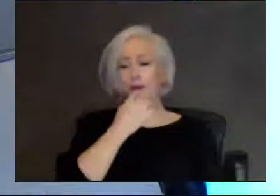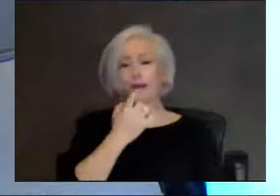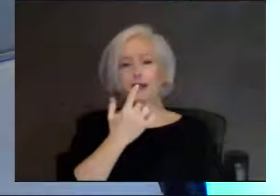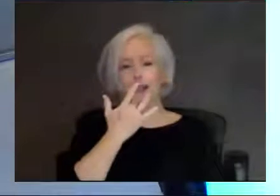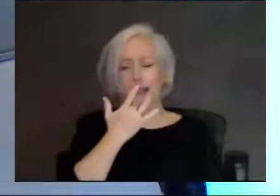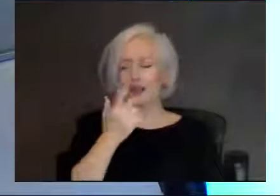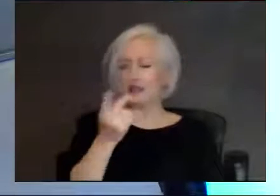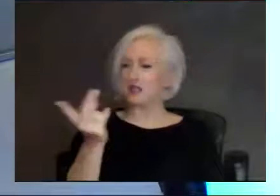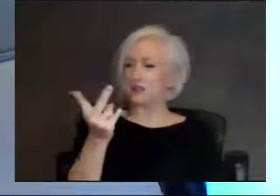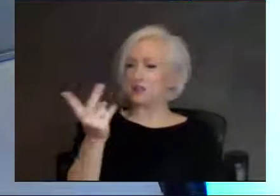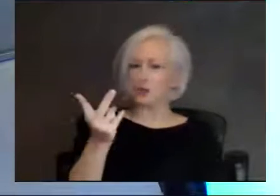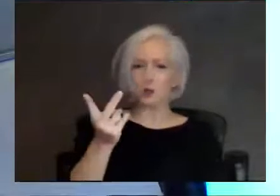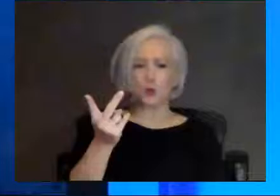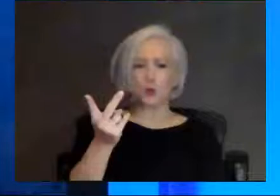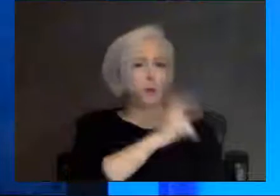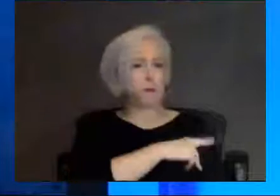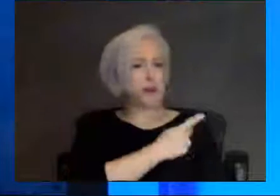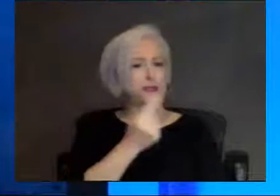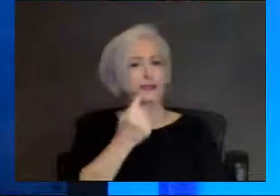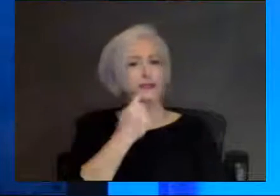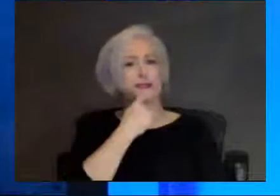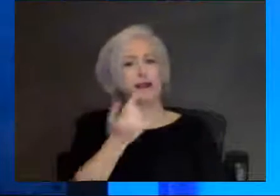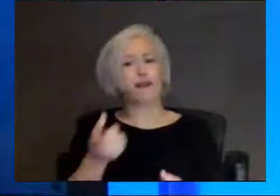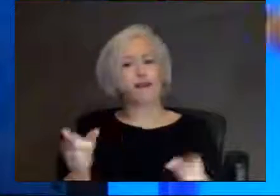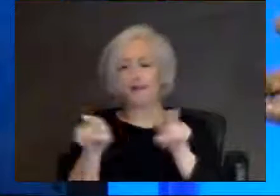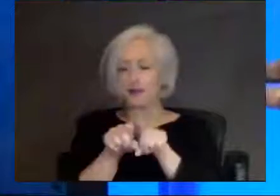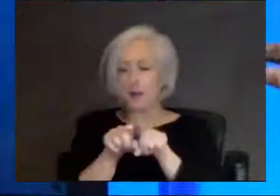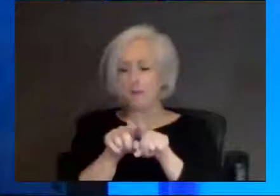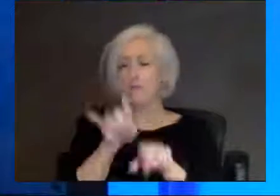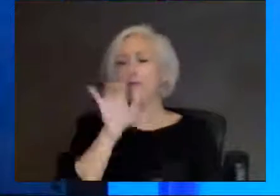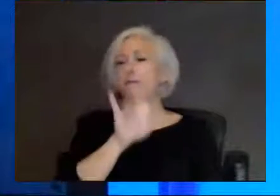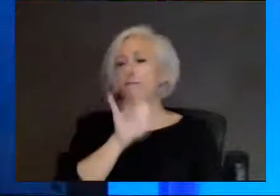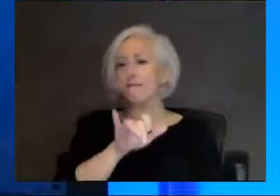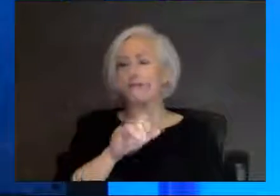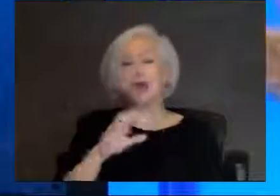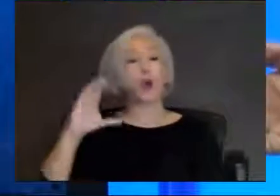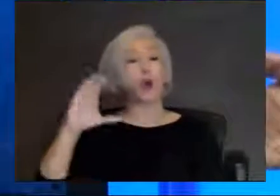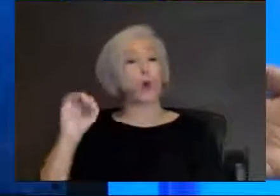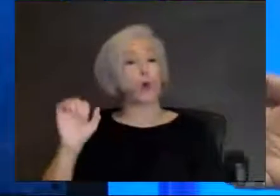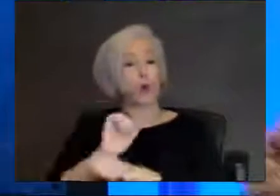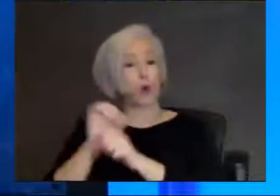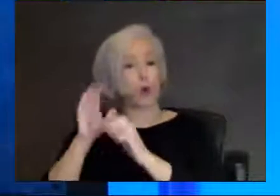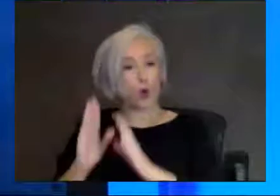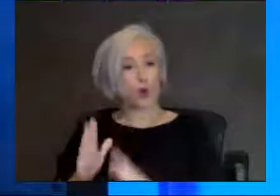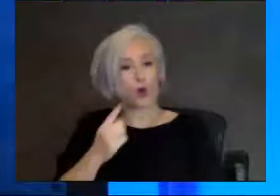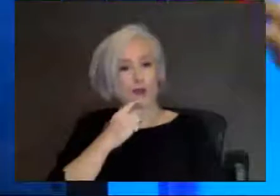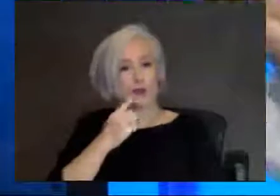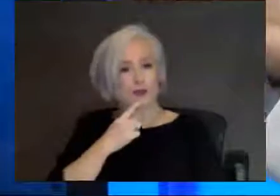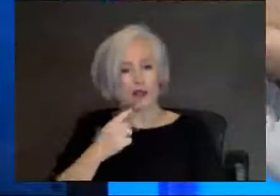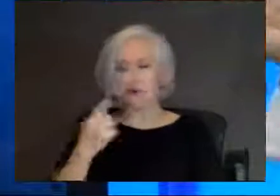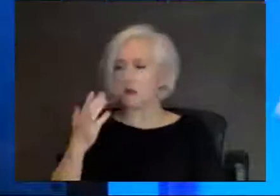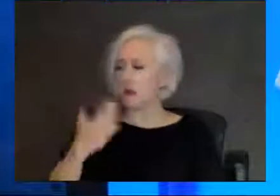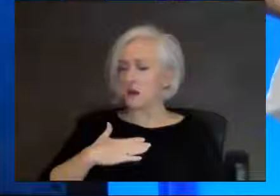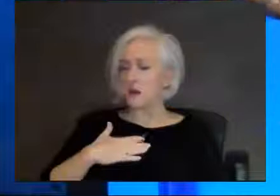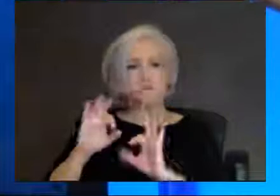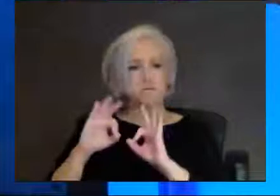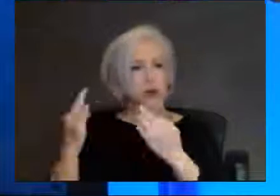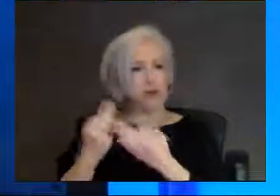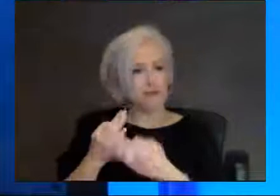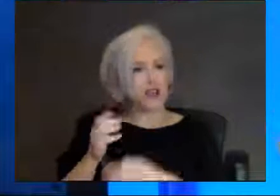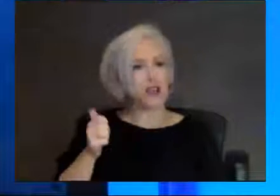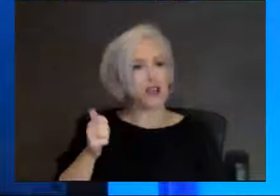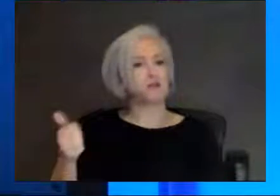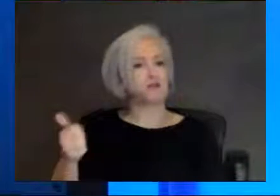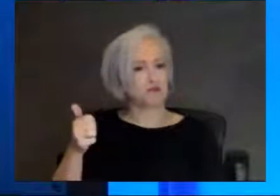discovered. Then one of the colleague, he also mentioned during the same time that one of his family member who passed